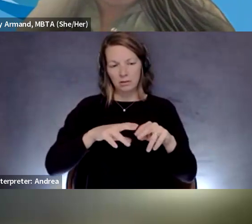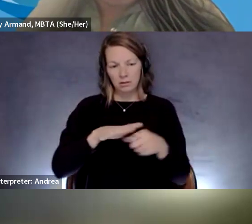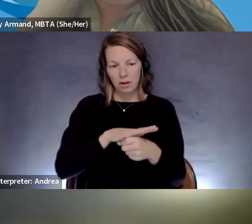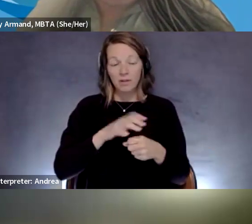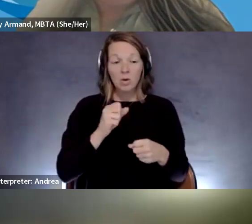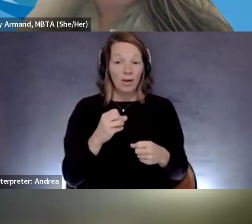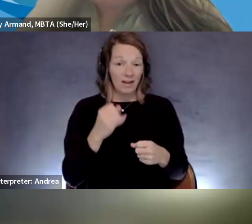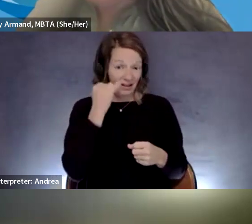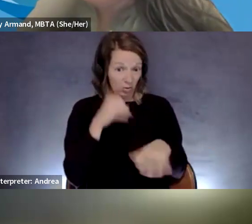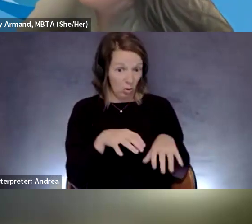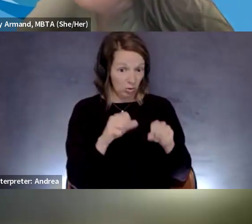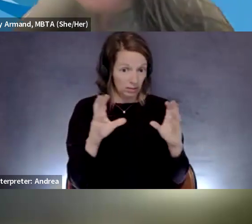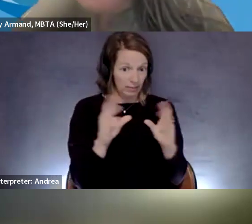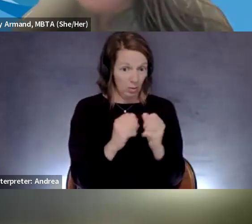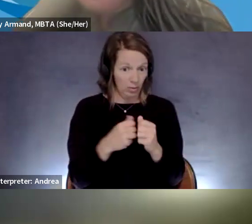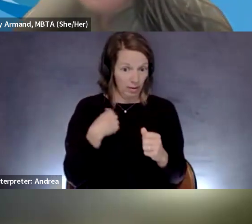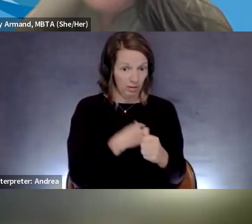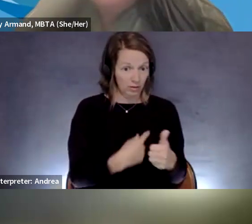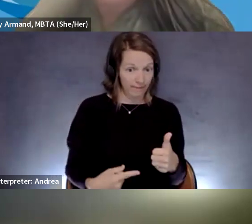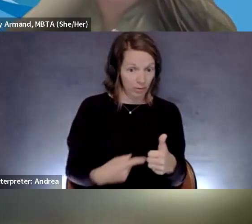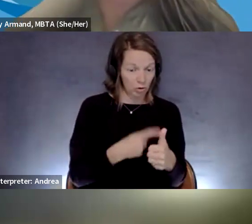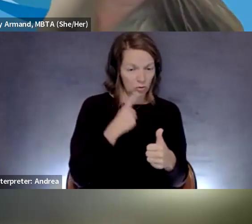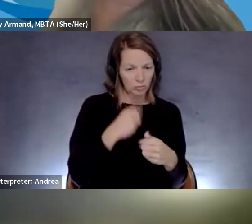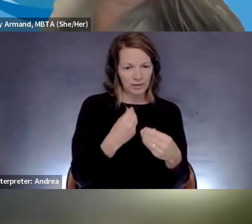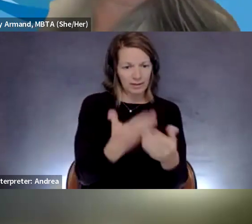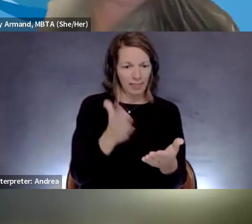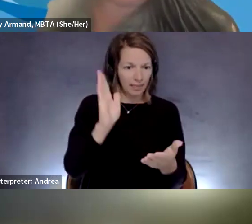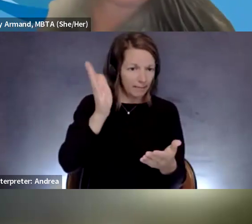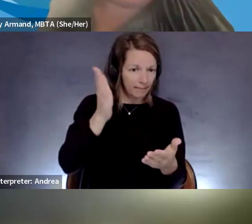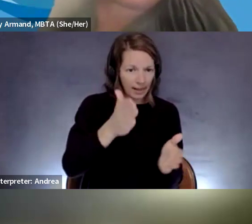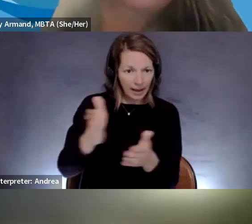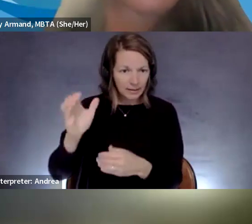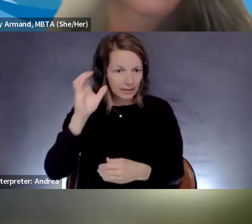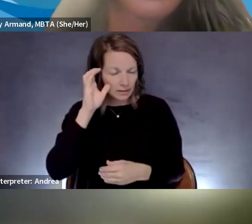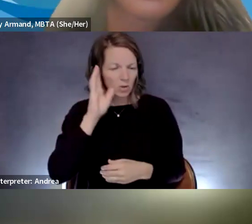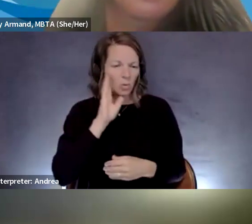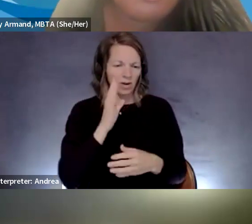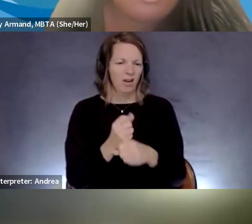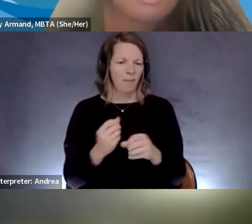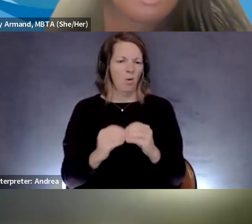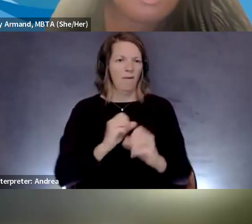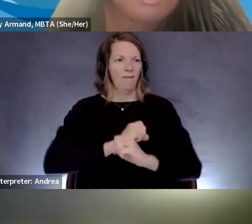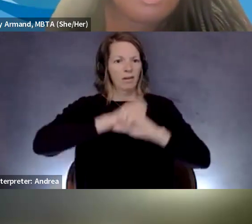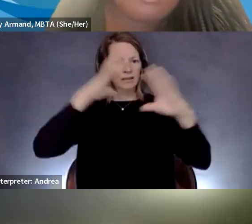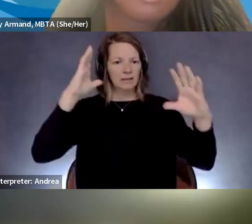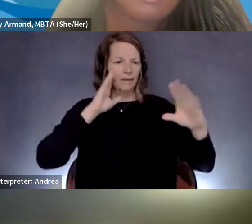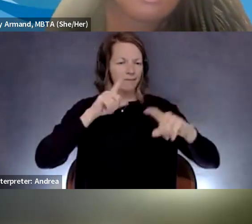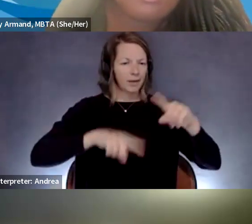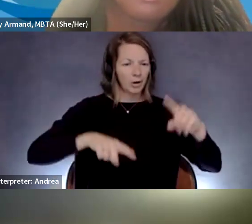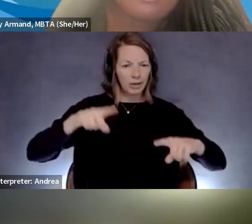had had a meeting with us first to kind of just present the plans and listen, you would have gotten a fuller idea of the